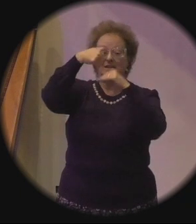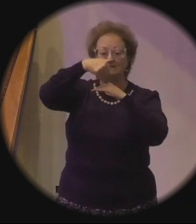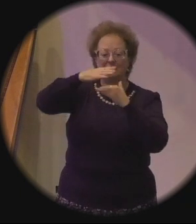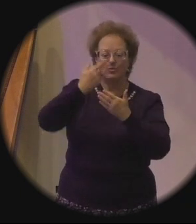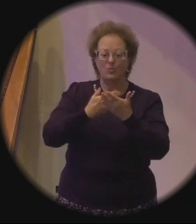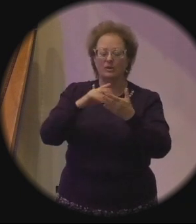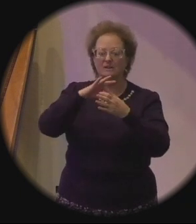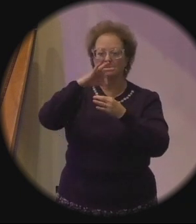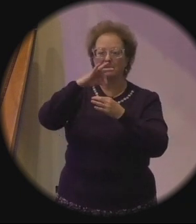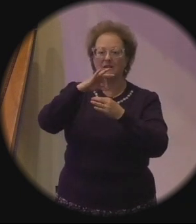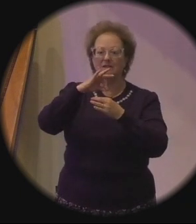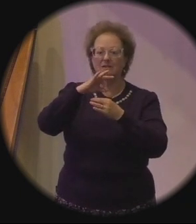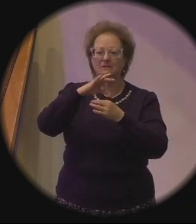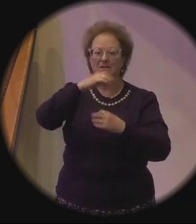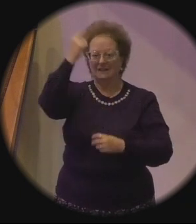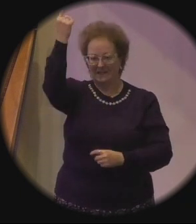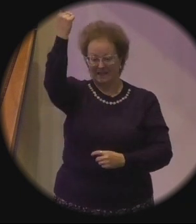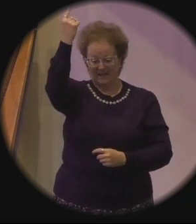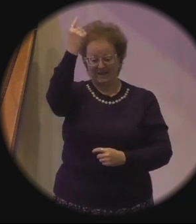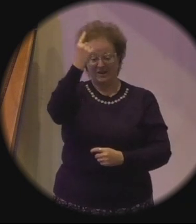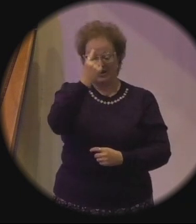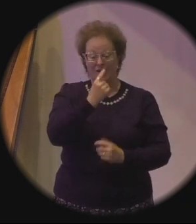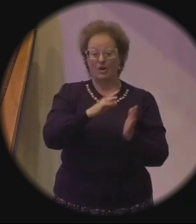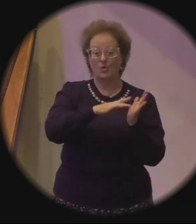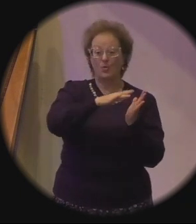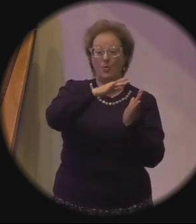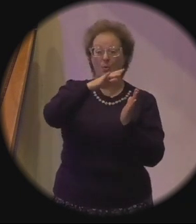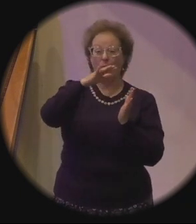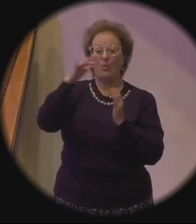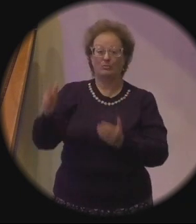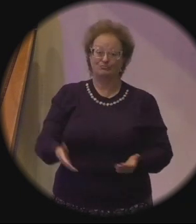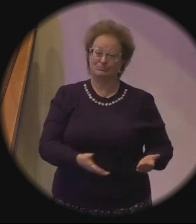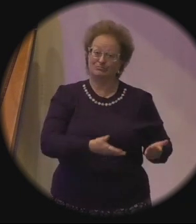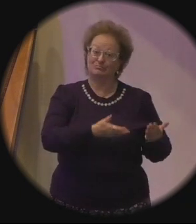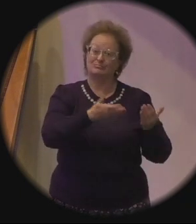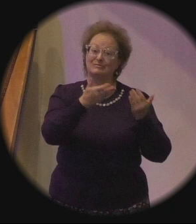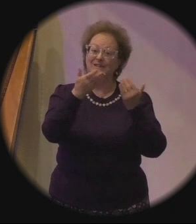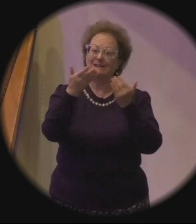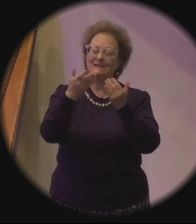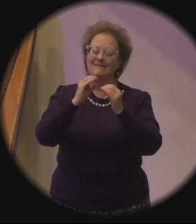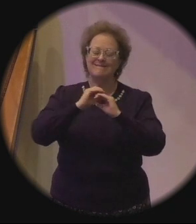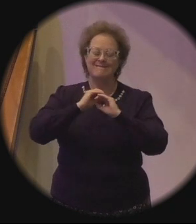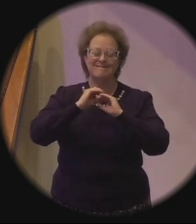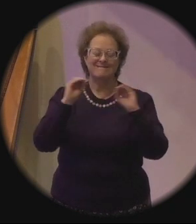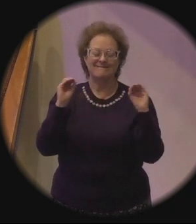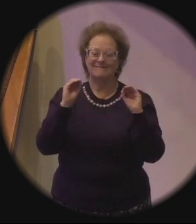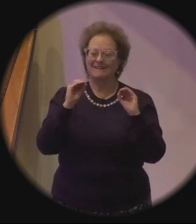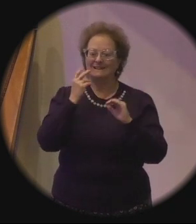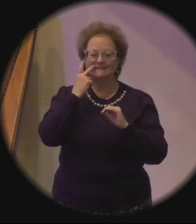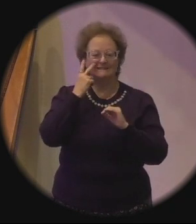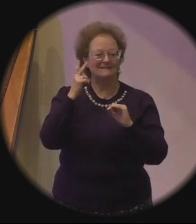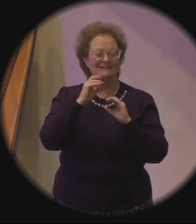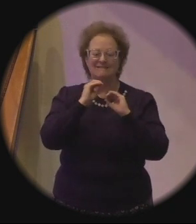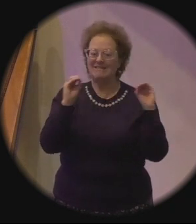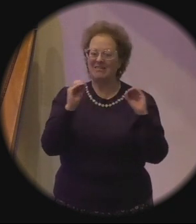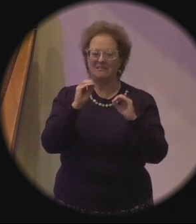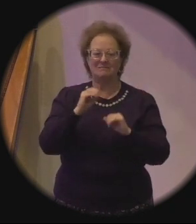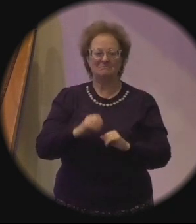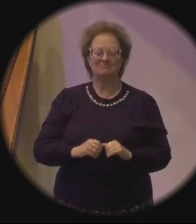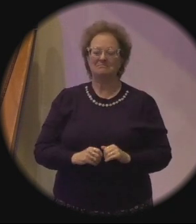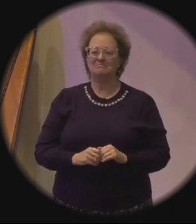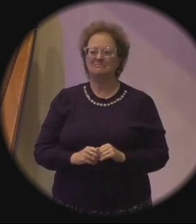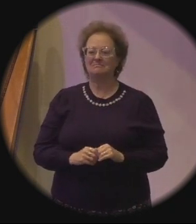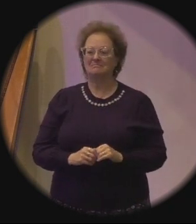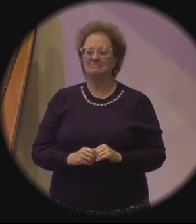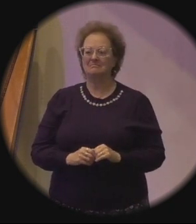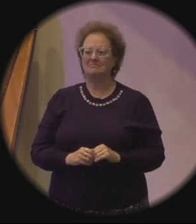Spirit, and then returning in glory to take you to your heavenly home. You ain't seen nothing yet. And then Jesus says something amazing